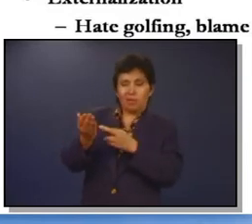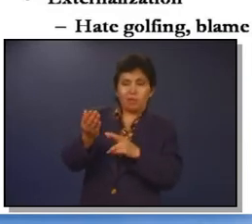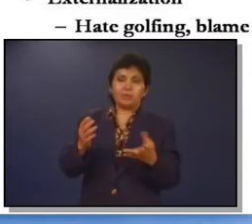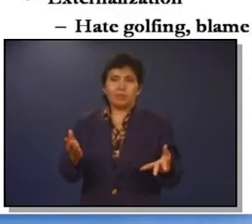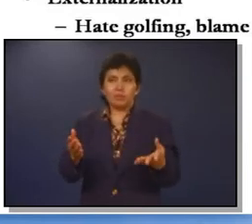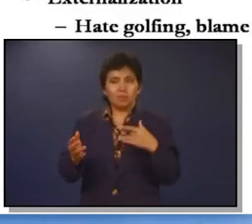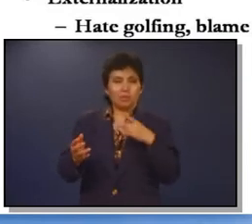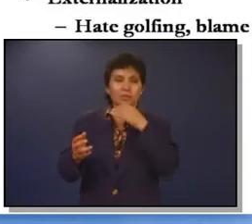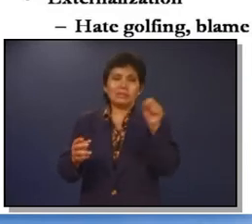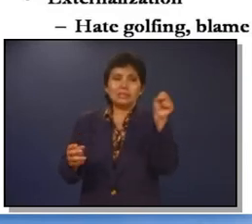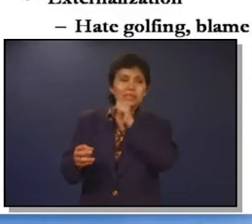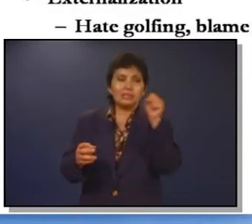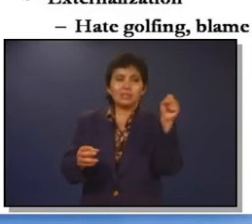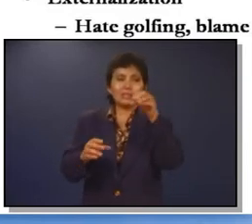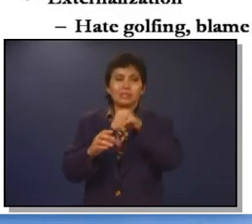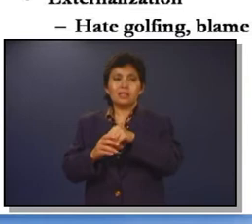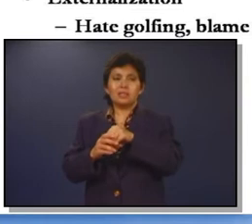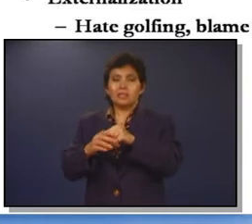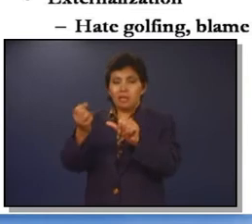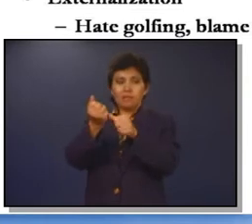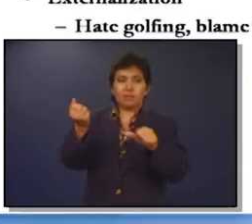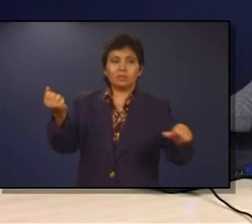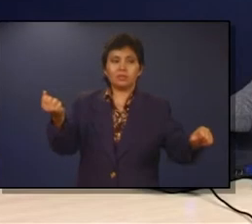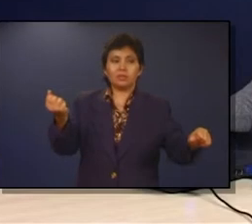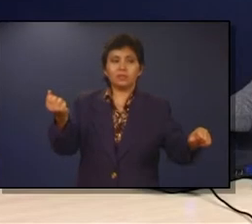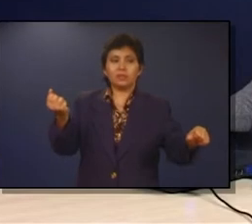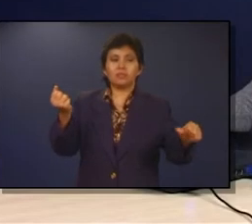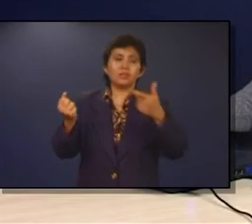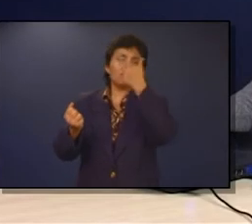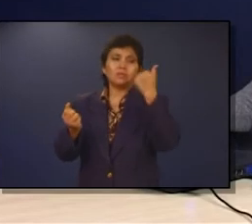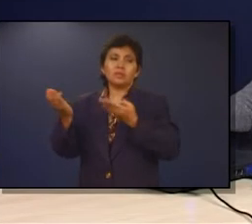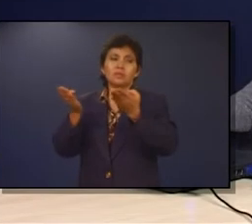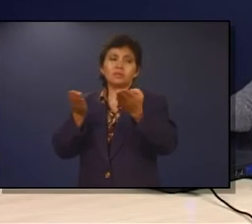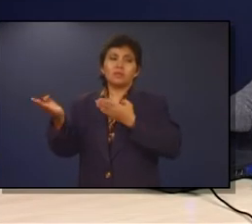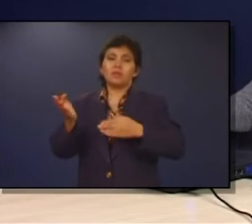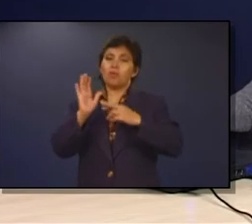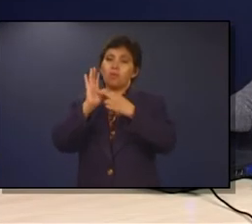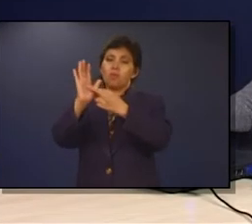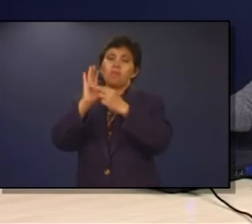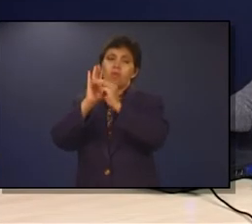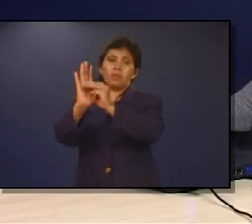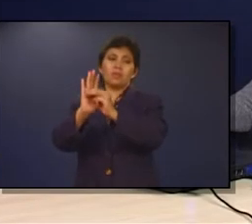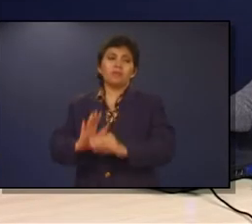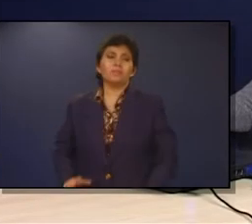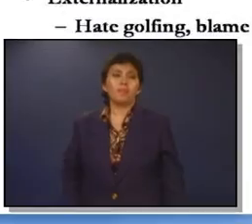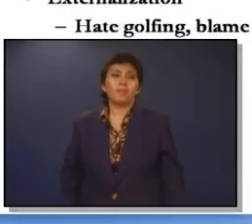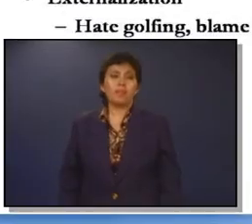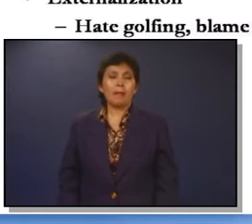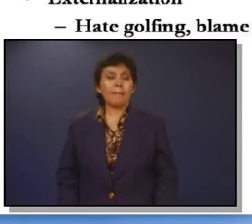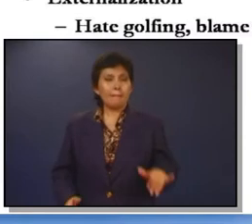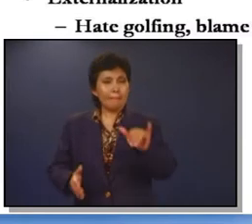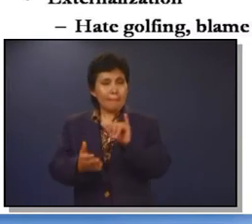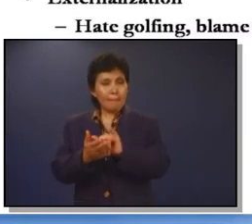say singer in an advertisement, it plays a huge role because they serve as a role model. Yeah. Next one